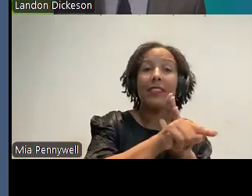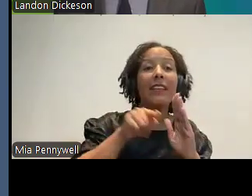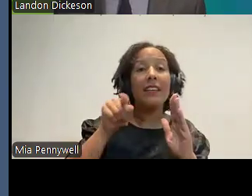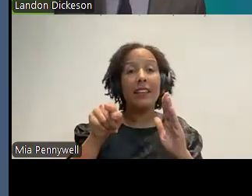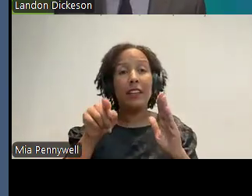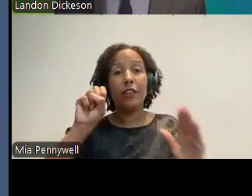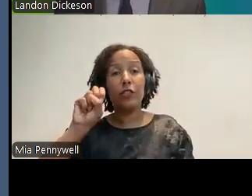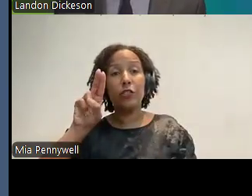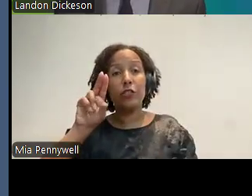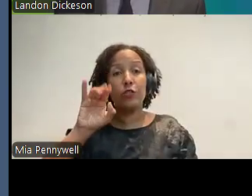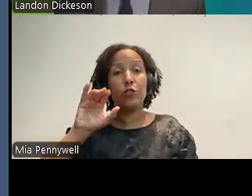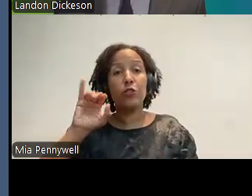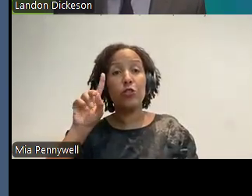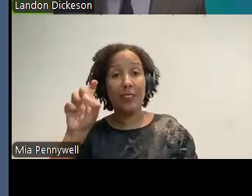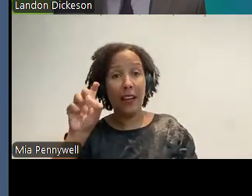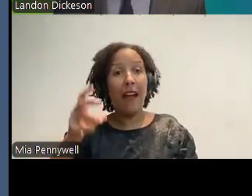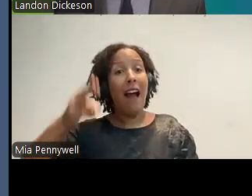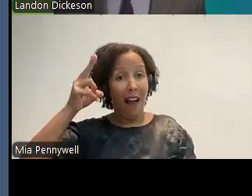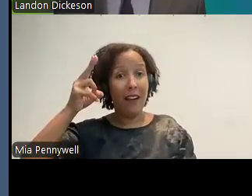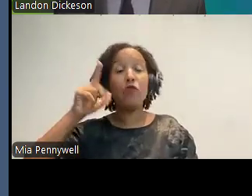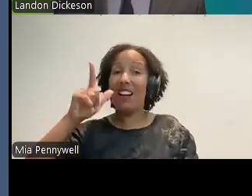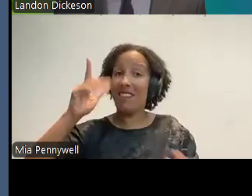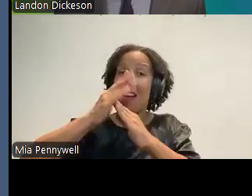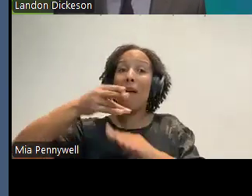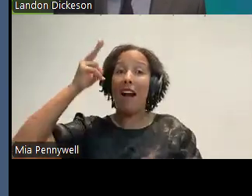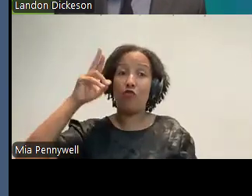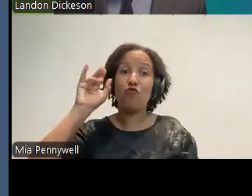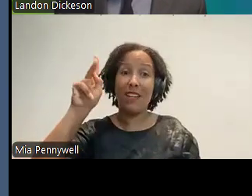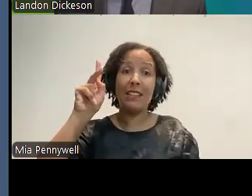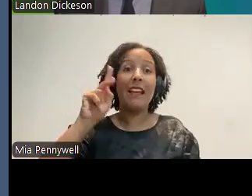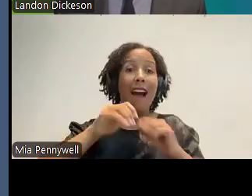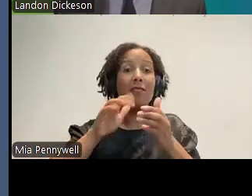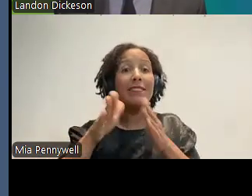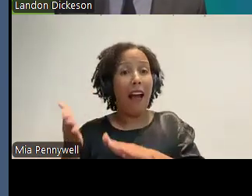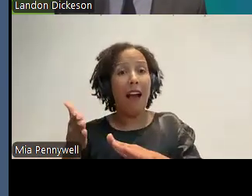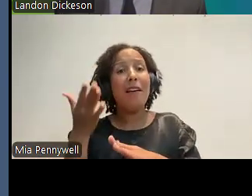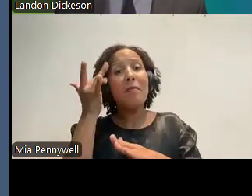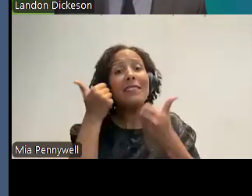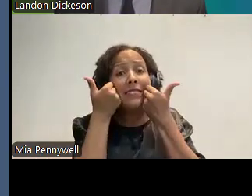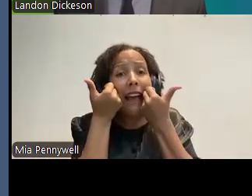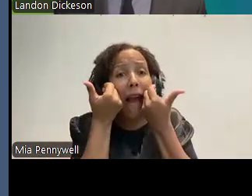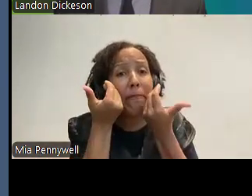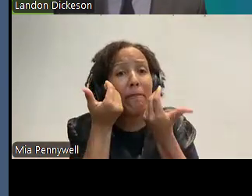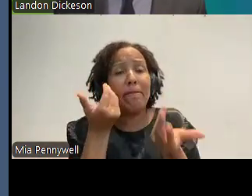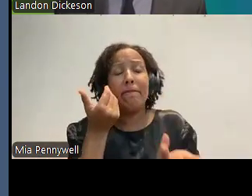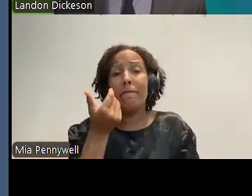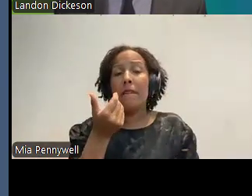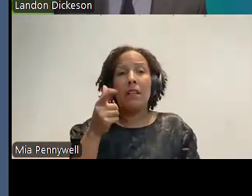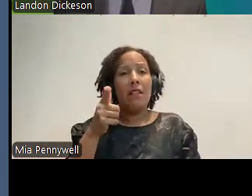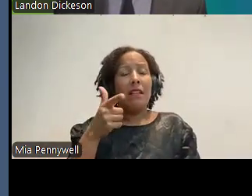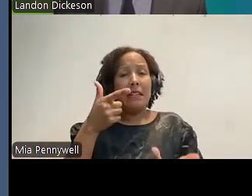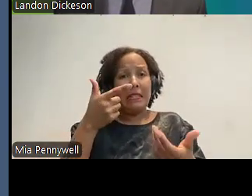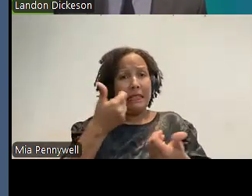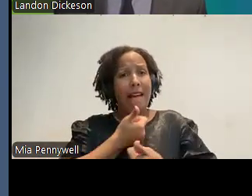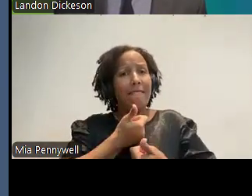great deal of shame and self-loathing and suicidal thoughts, self-harm,